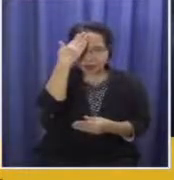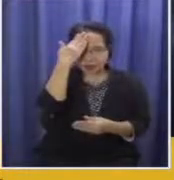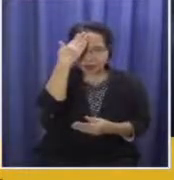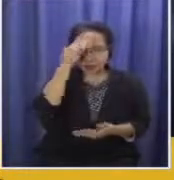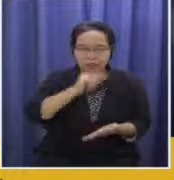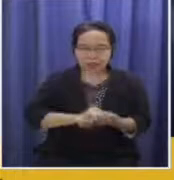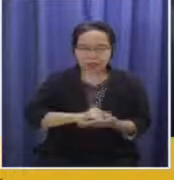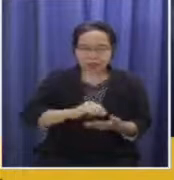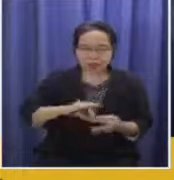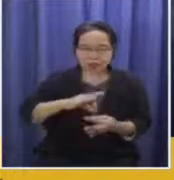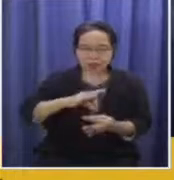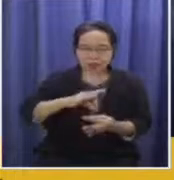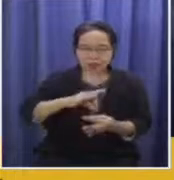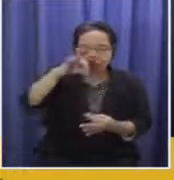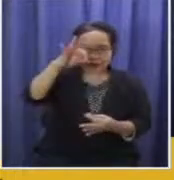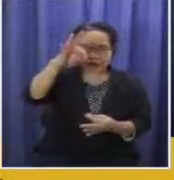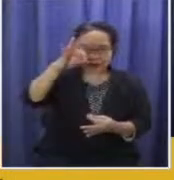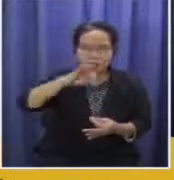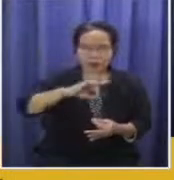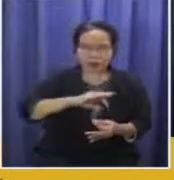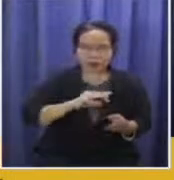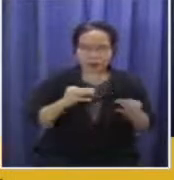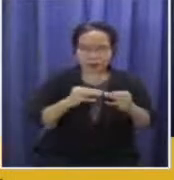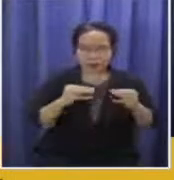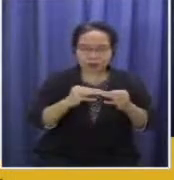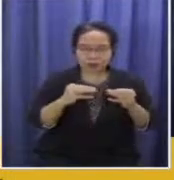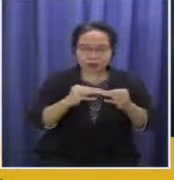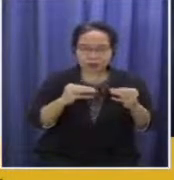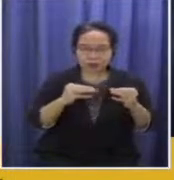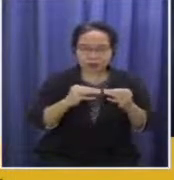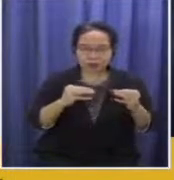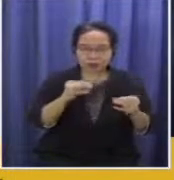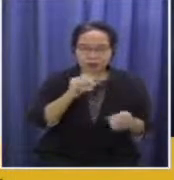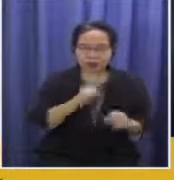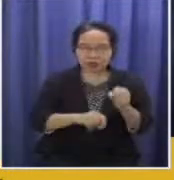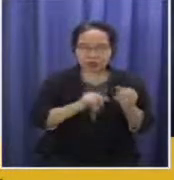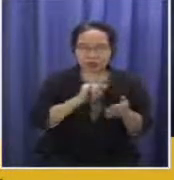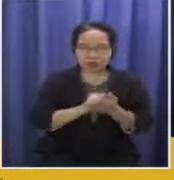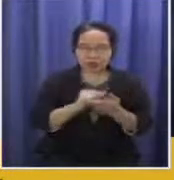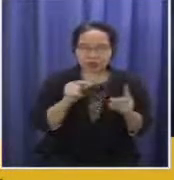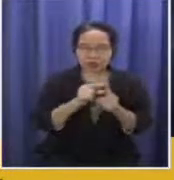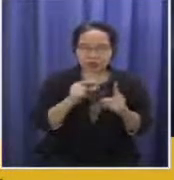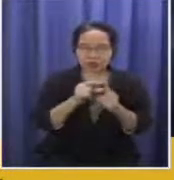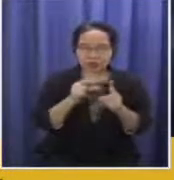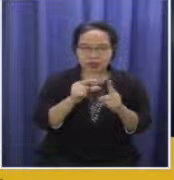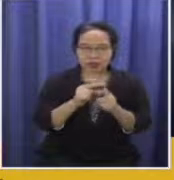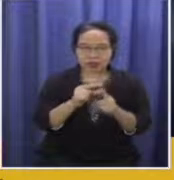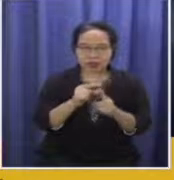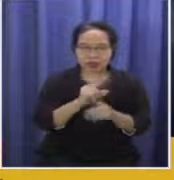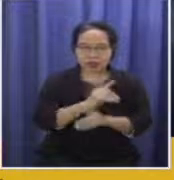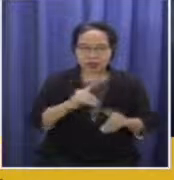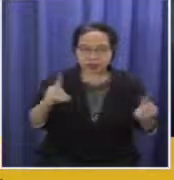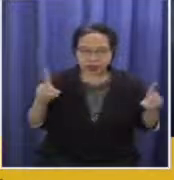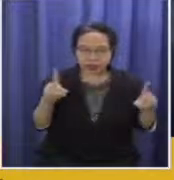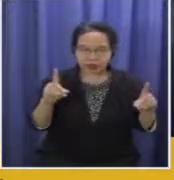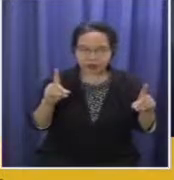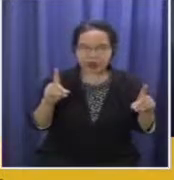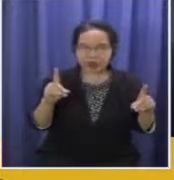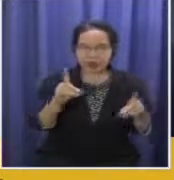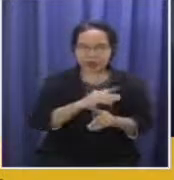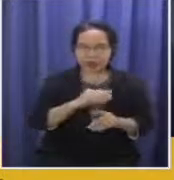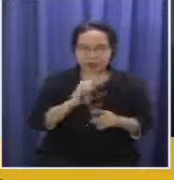that your Spirit is mediating so that your words will be delivered